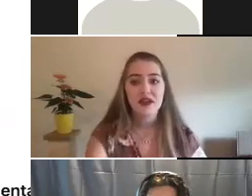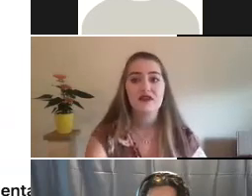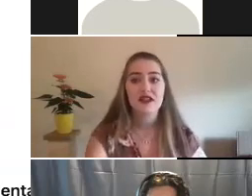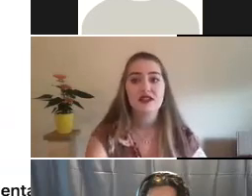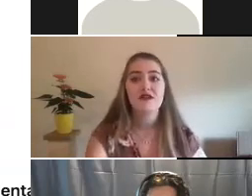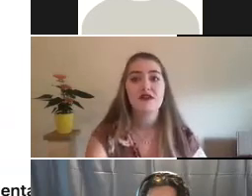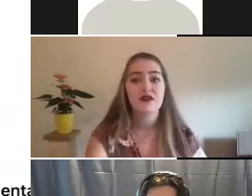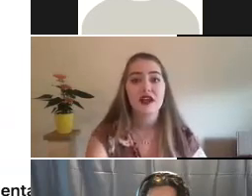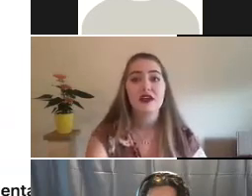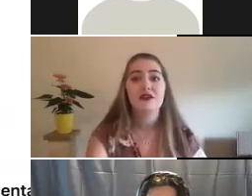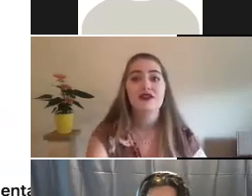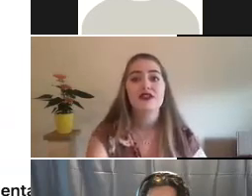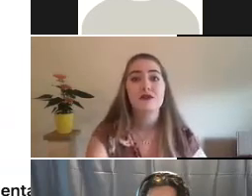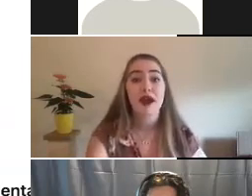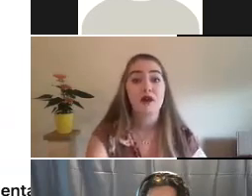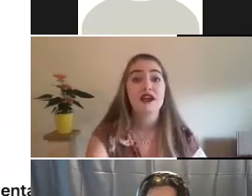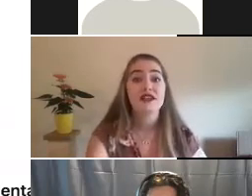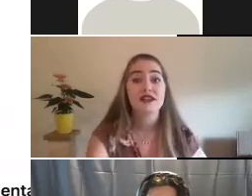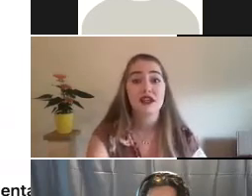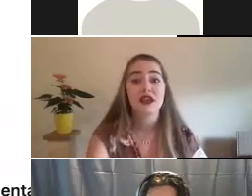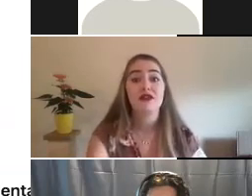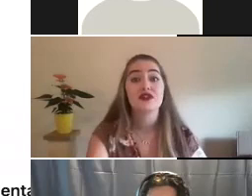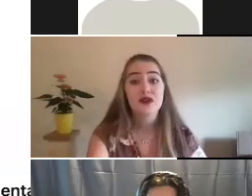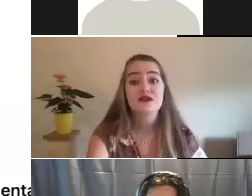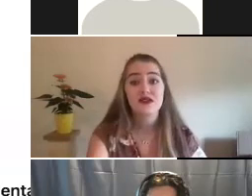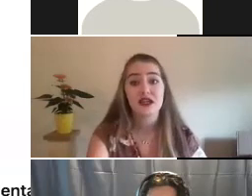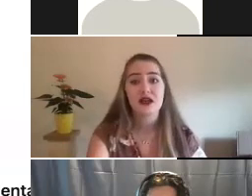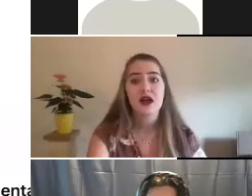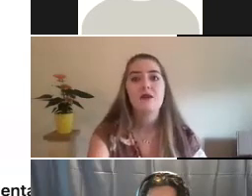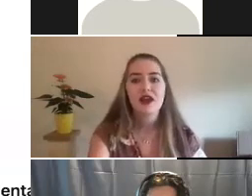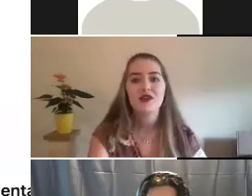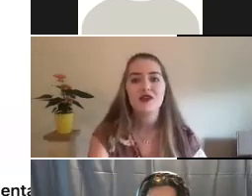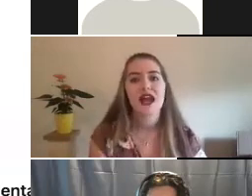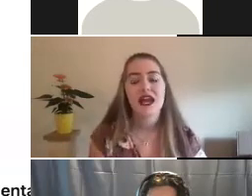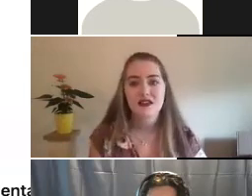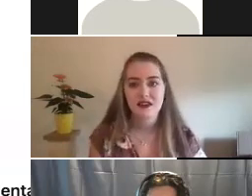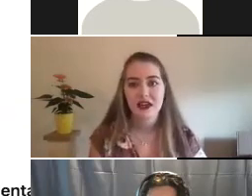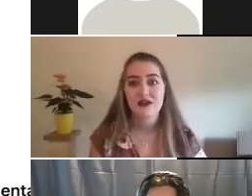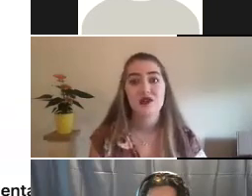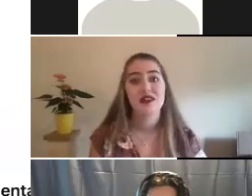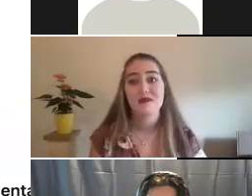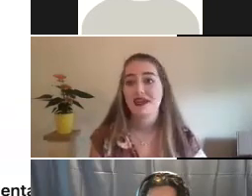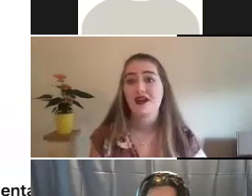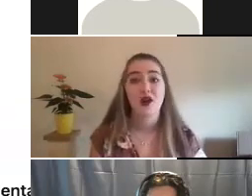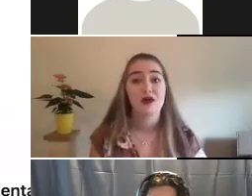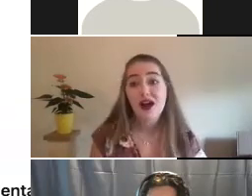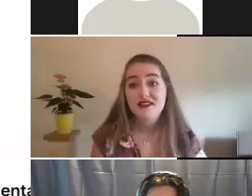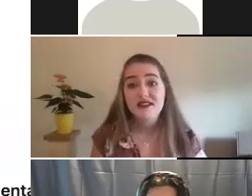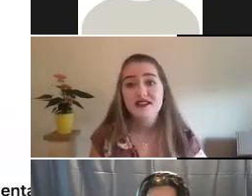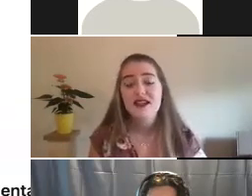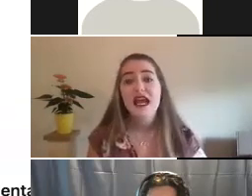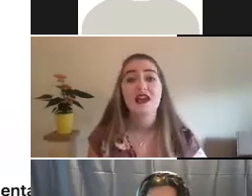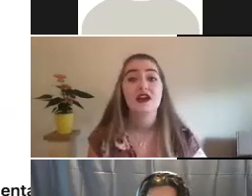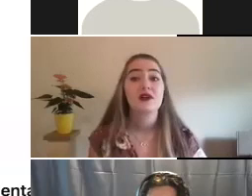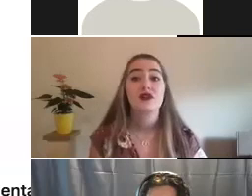the benefits of notifying users and prioritizing the video in the stories feed, but you can edit the video to eliminate awkward